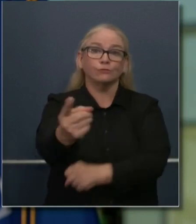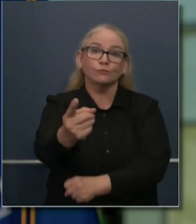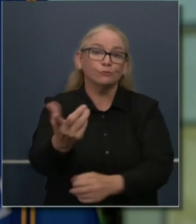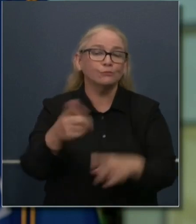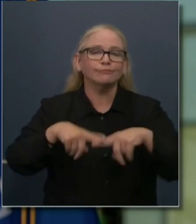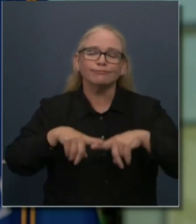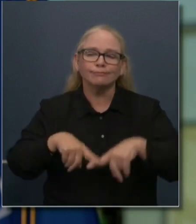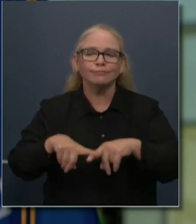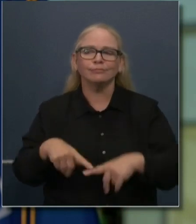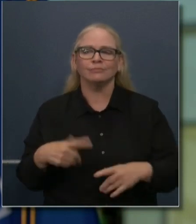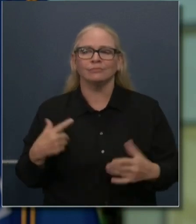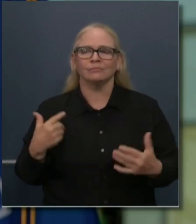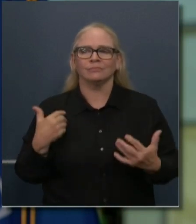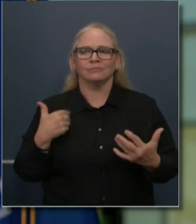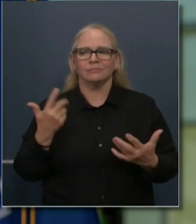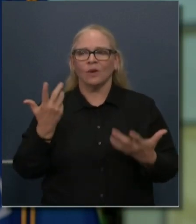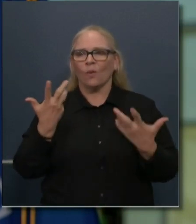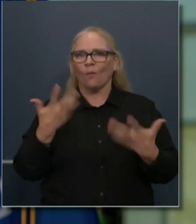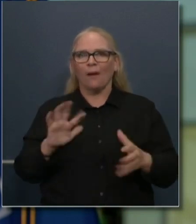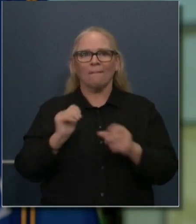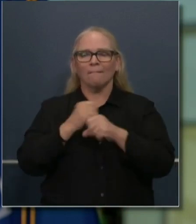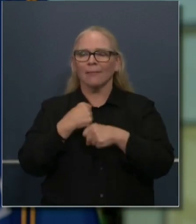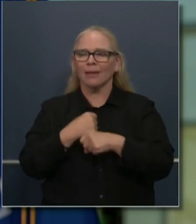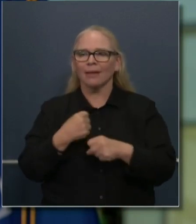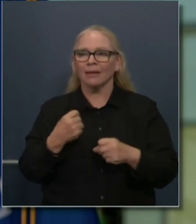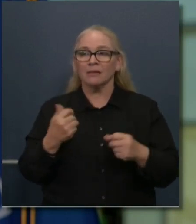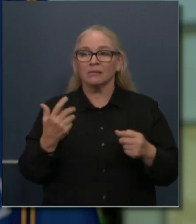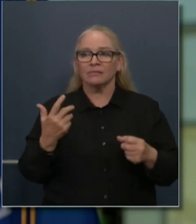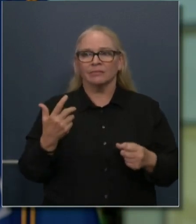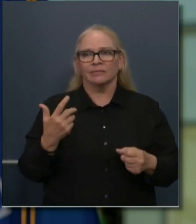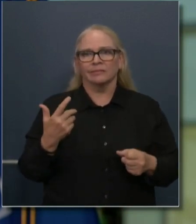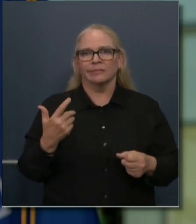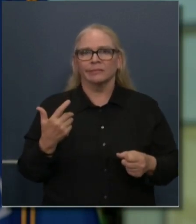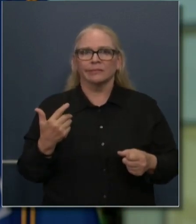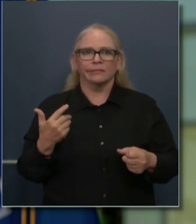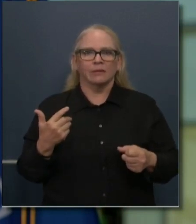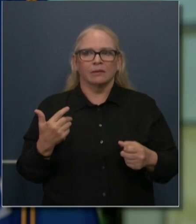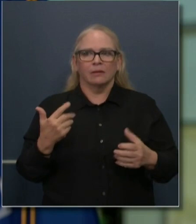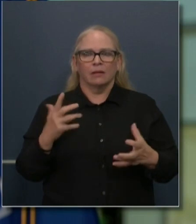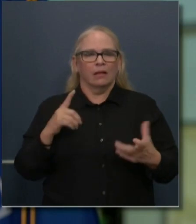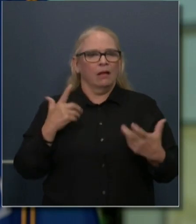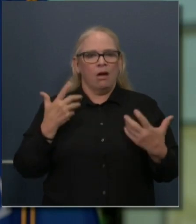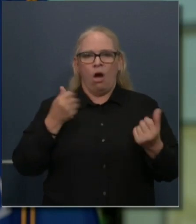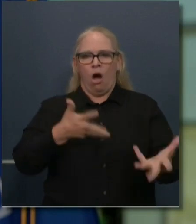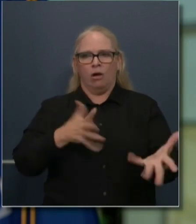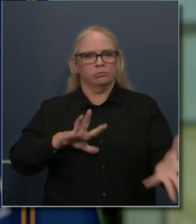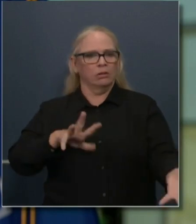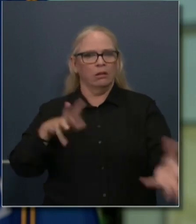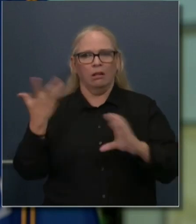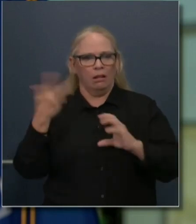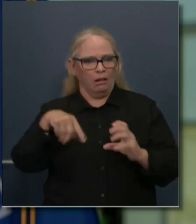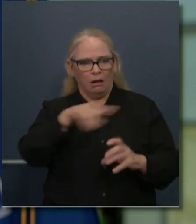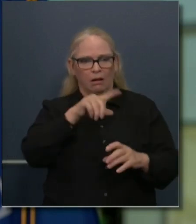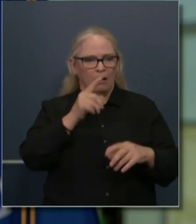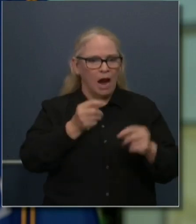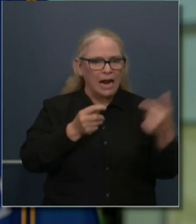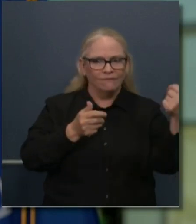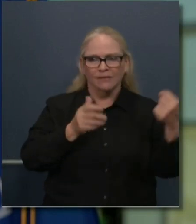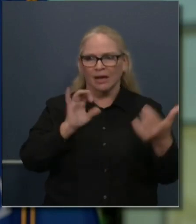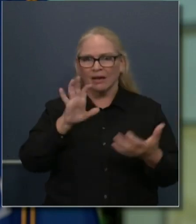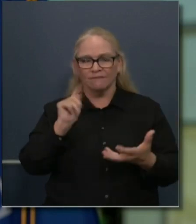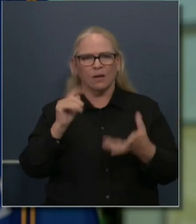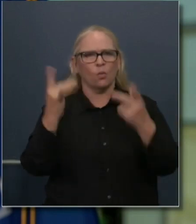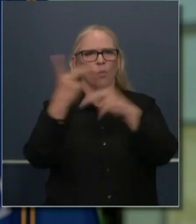the most significant impacts that this virus has had on people's pocketbooks and their capacity to pay their